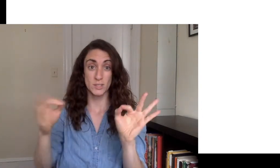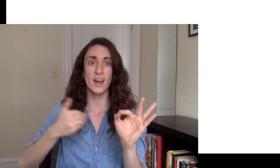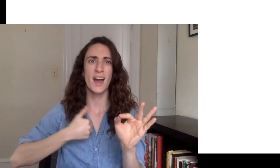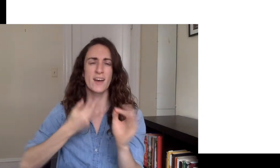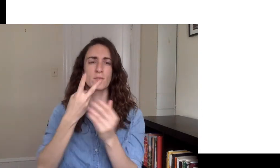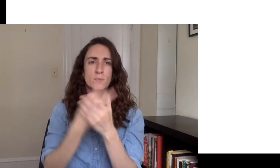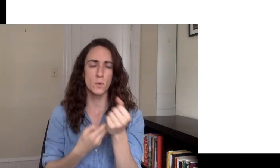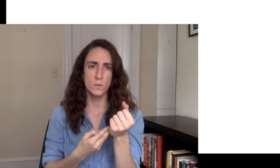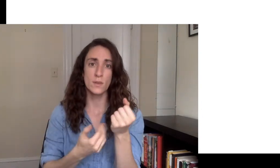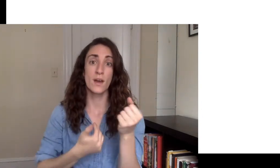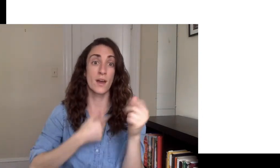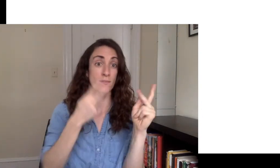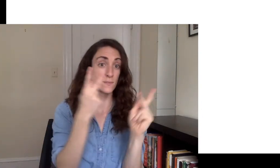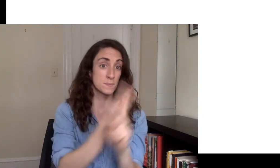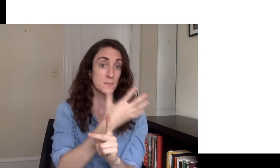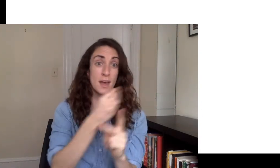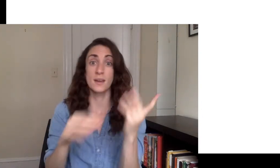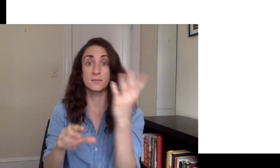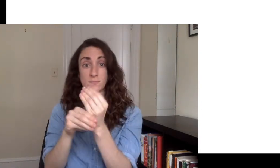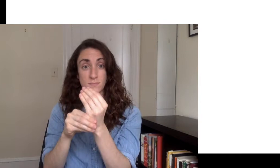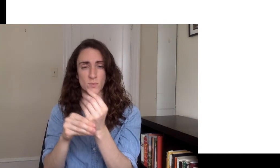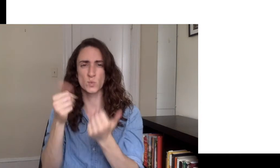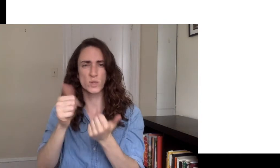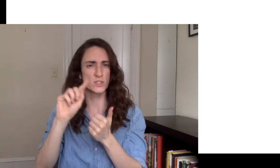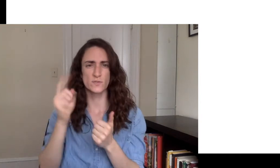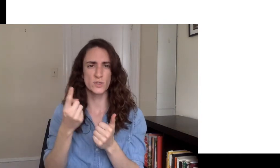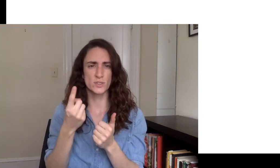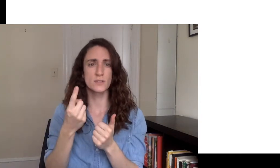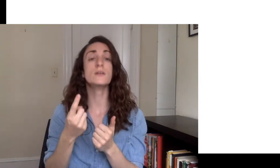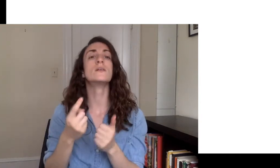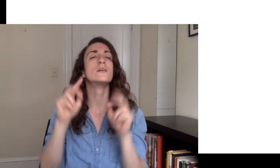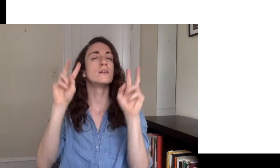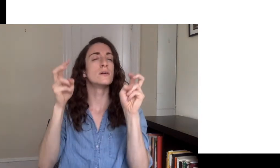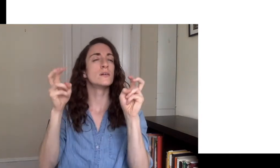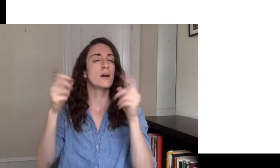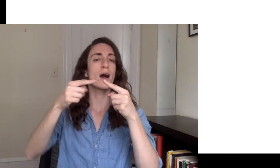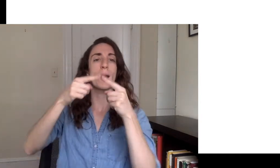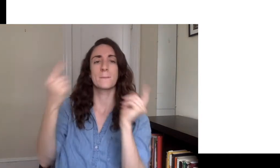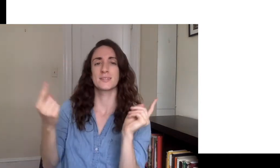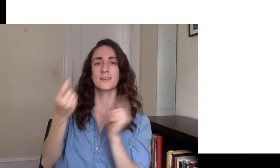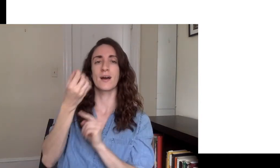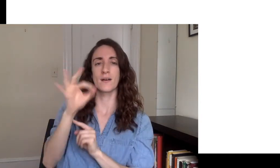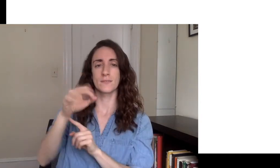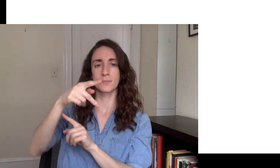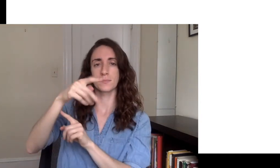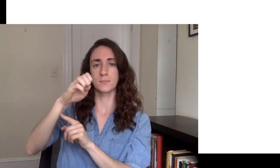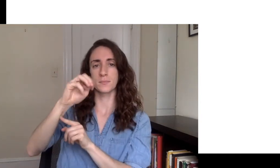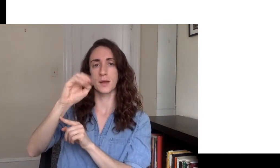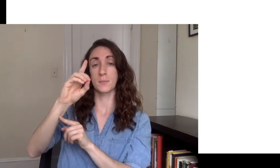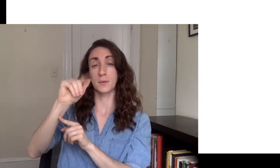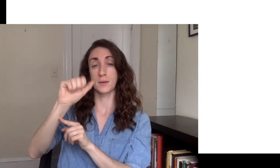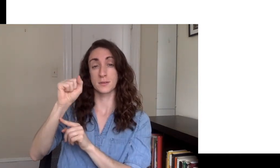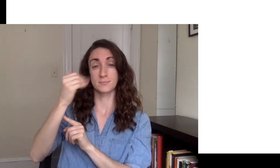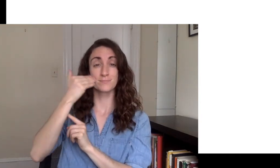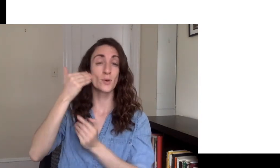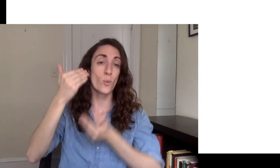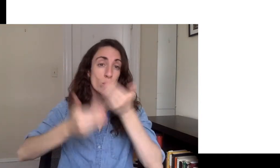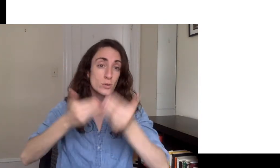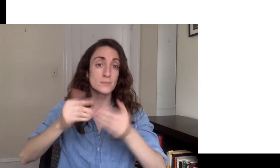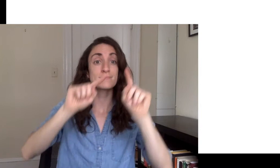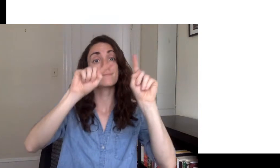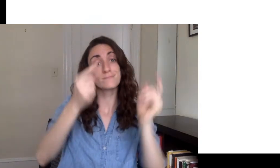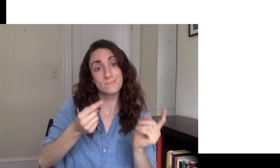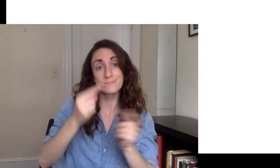variable. So, if a two-step equation has two operations, how do you know which to do first? You can think of this as